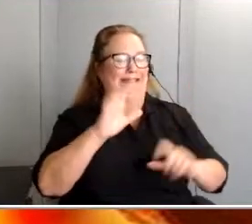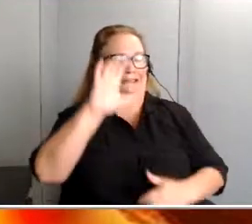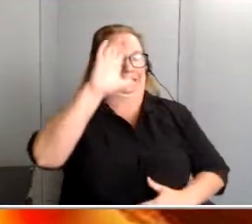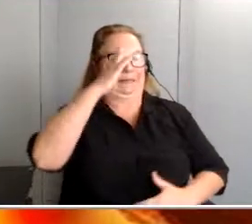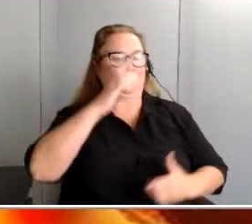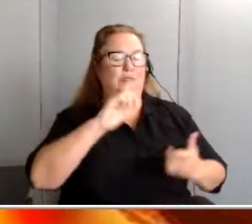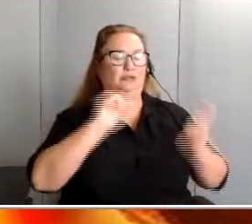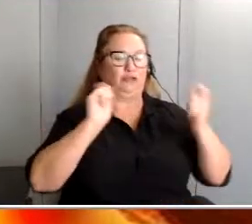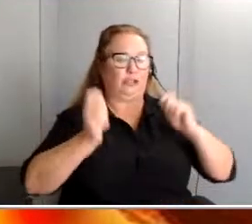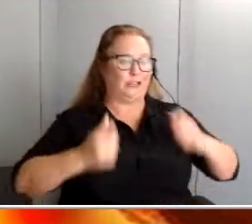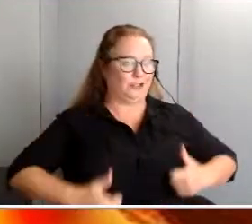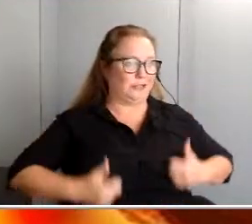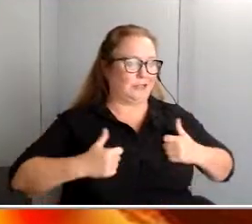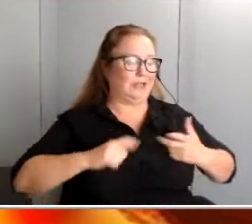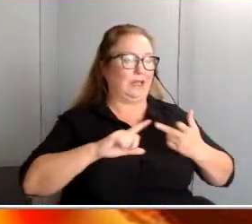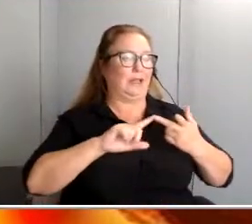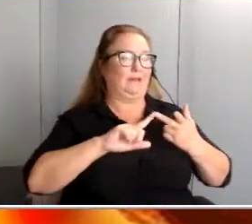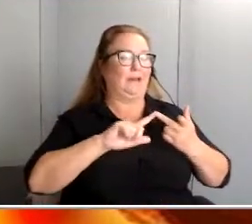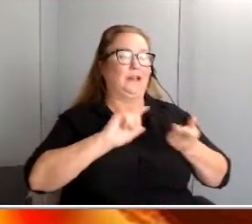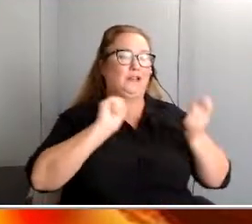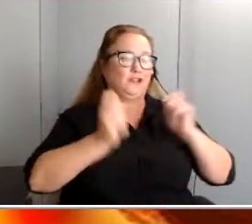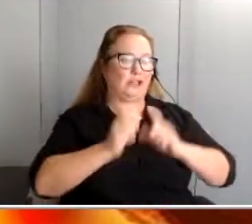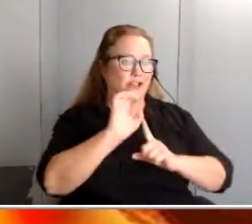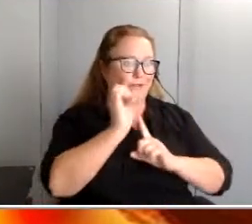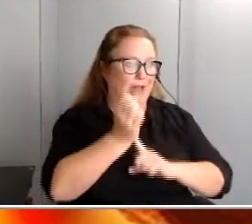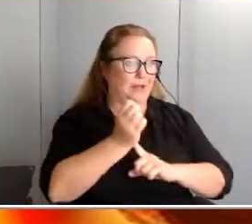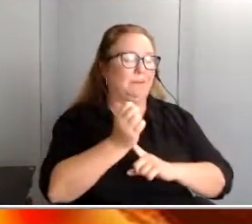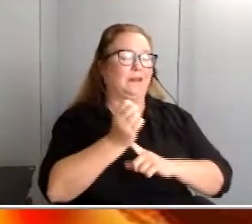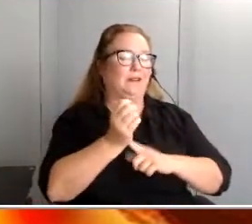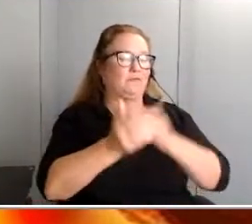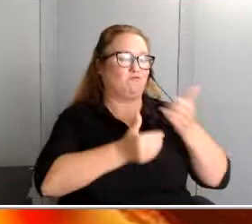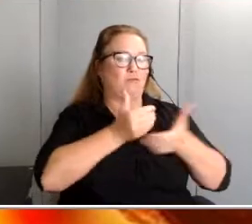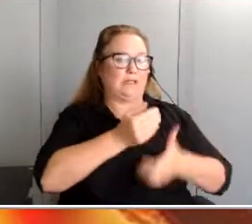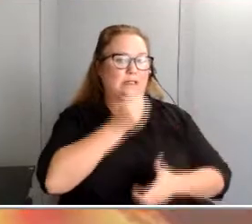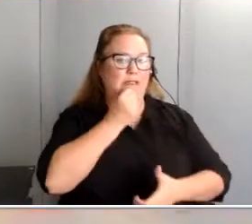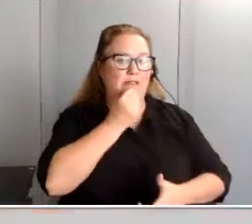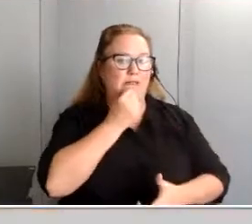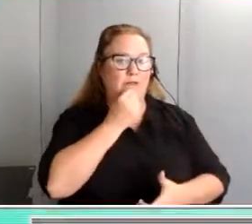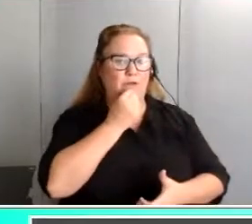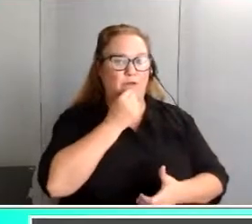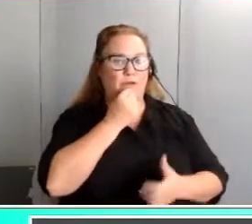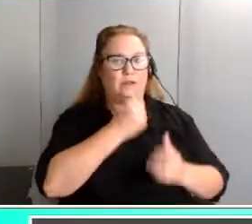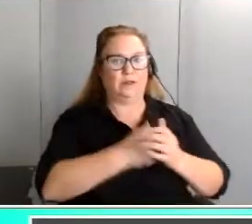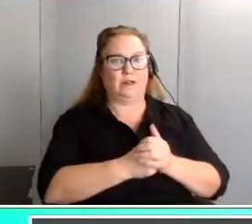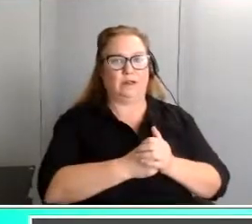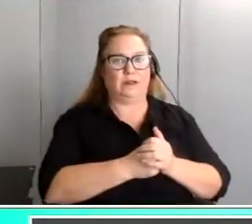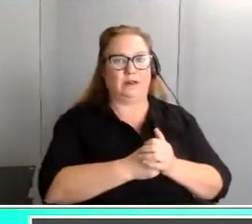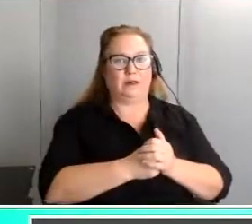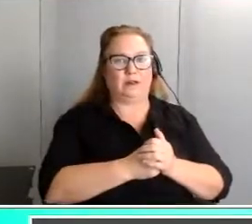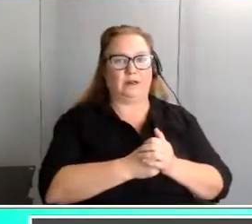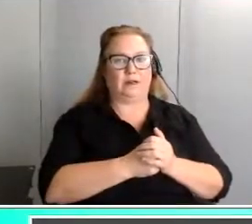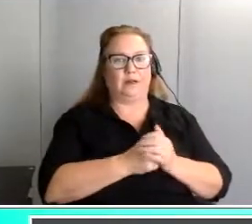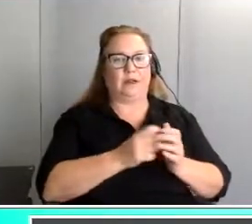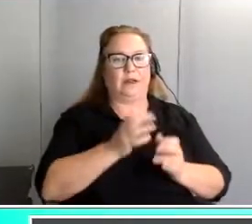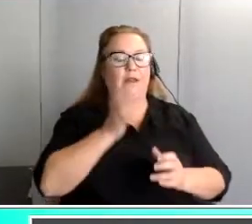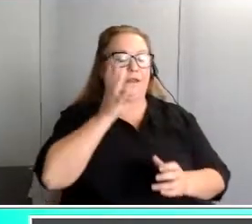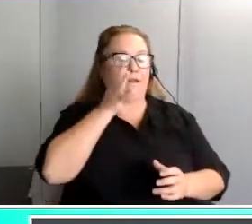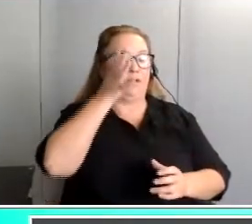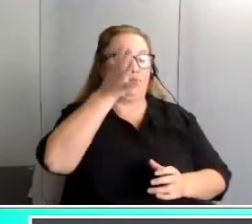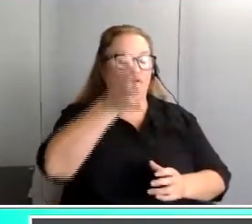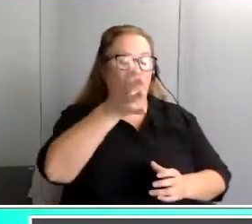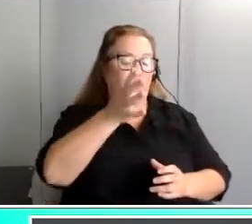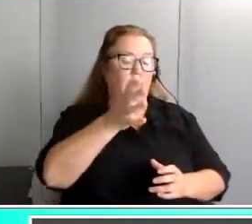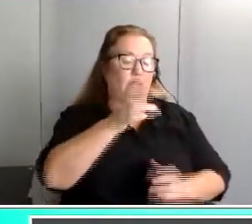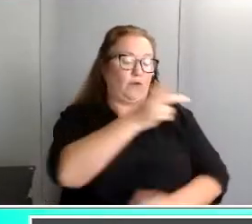environment, processed foods, you name it, those types of things certainly have taken their toll. However, the future for patients with prostate